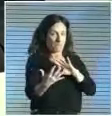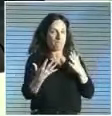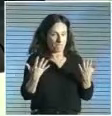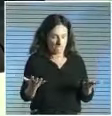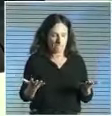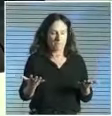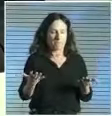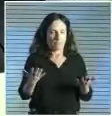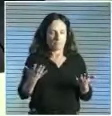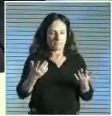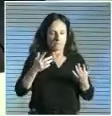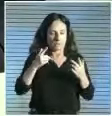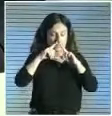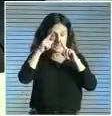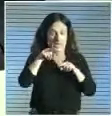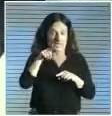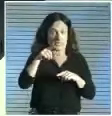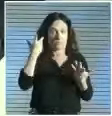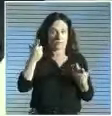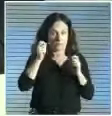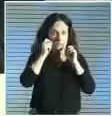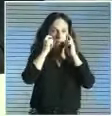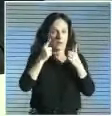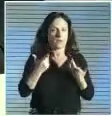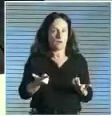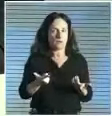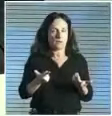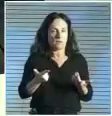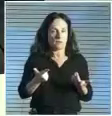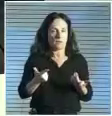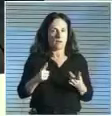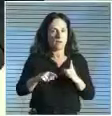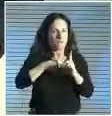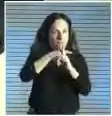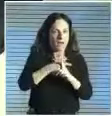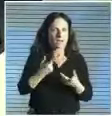we were receiving a lot of attack in many destinations for the